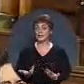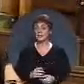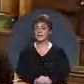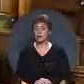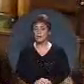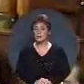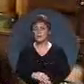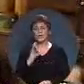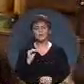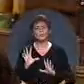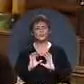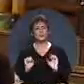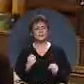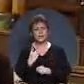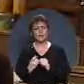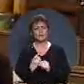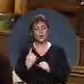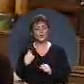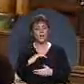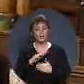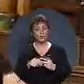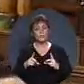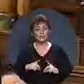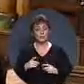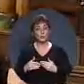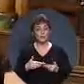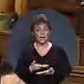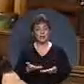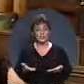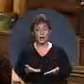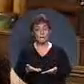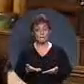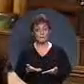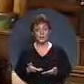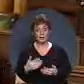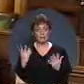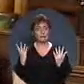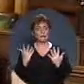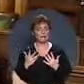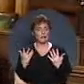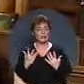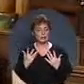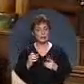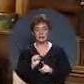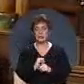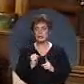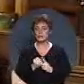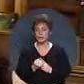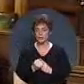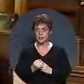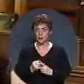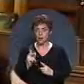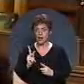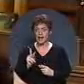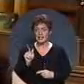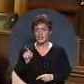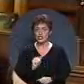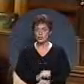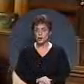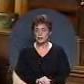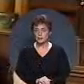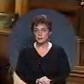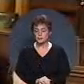all members of this House were definitely concerned of the situation that was seen in Kaseshwan. The people there faced